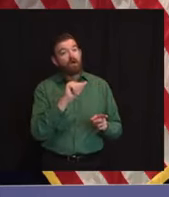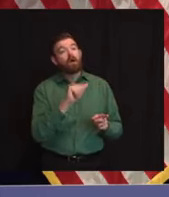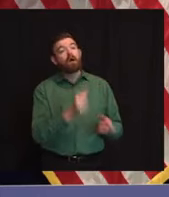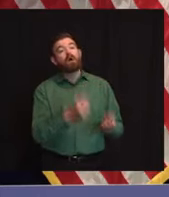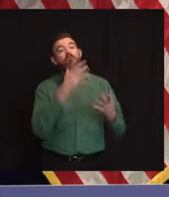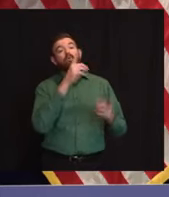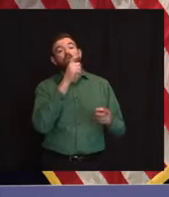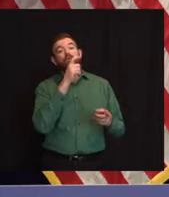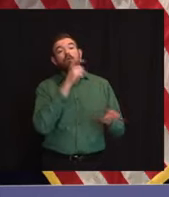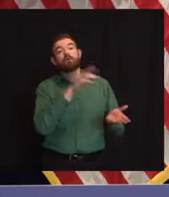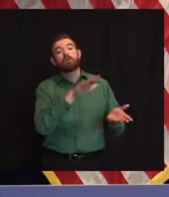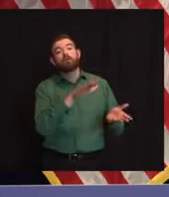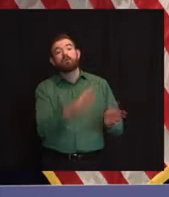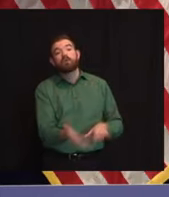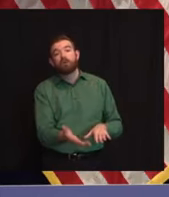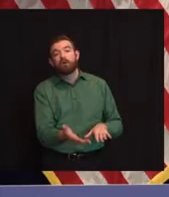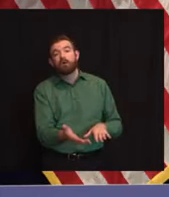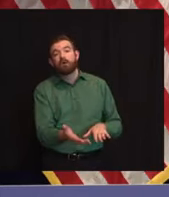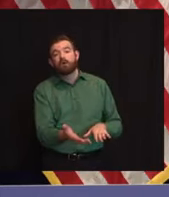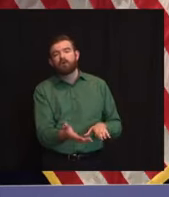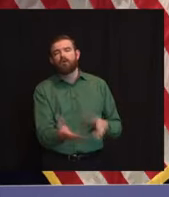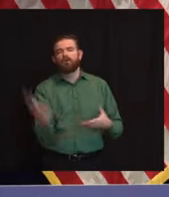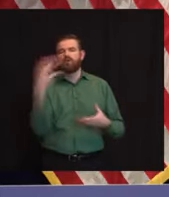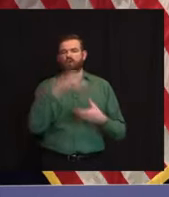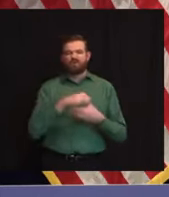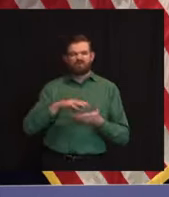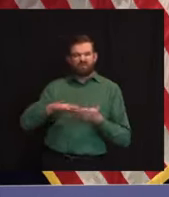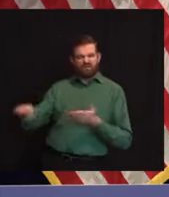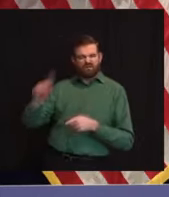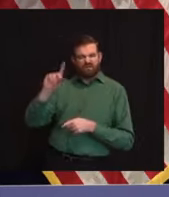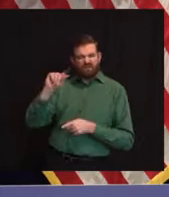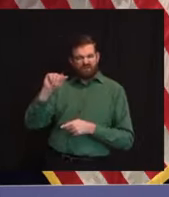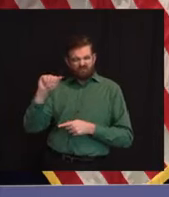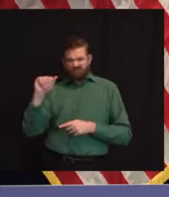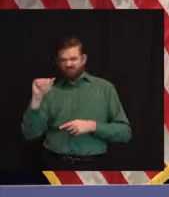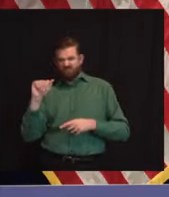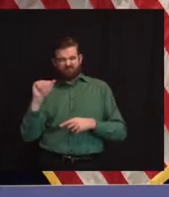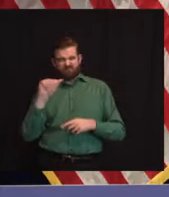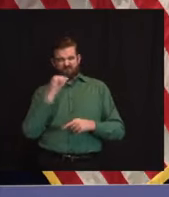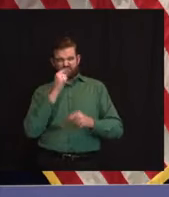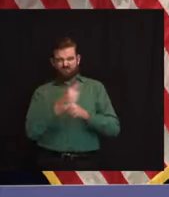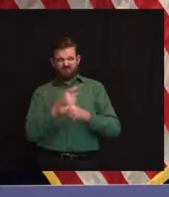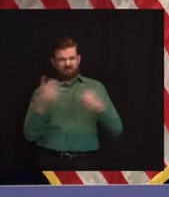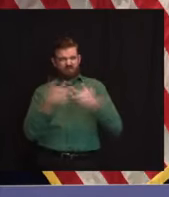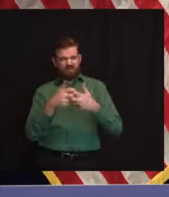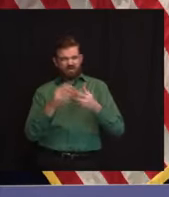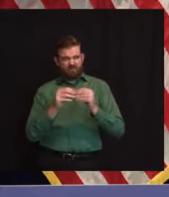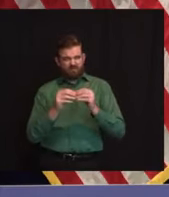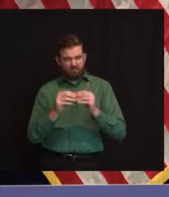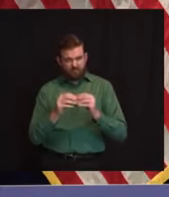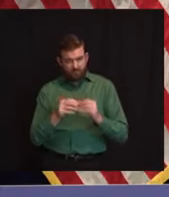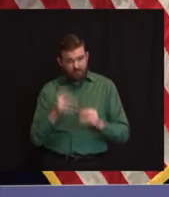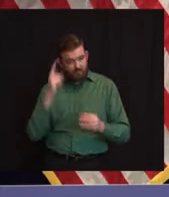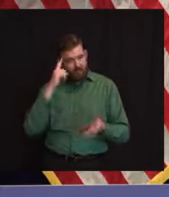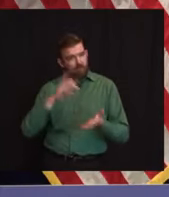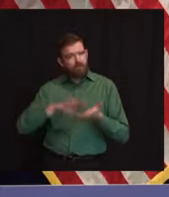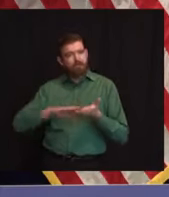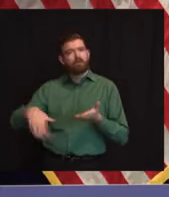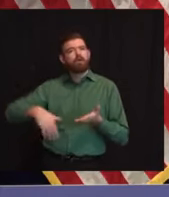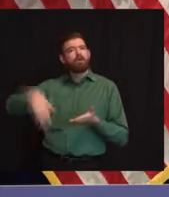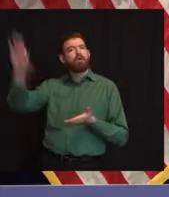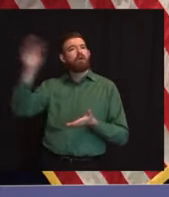data, is that a fair figure to show people that it gives people the assumption that things are getting better? Yeah, so things are